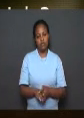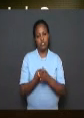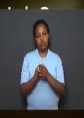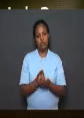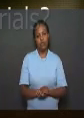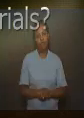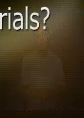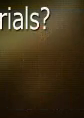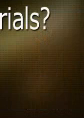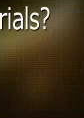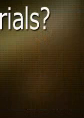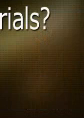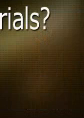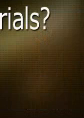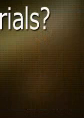Begin.